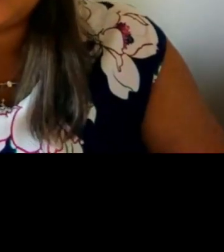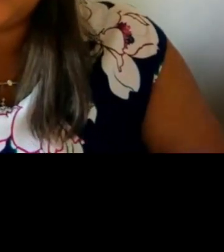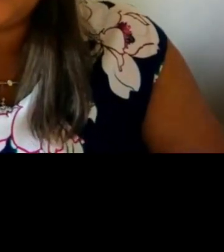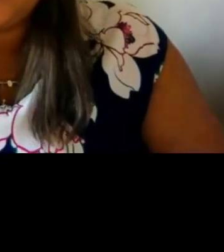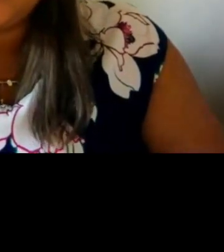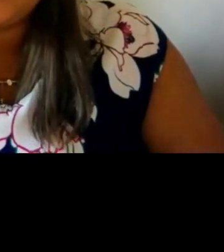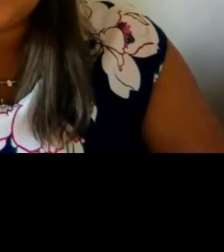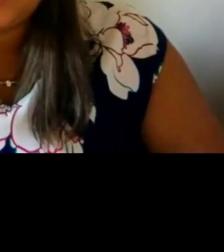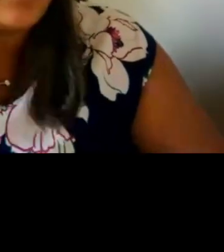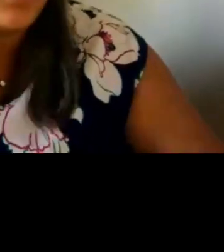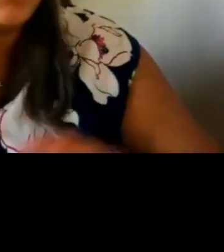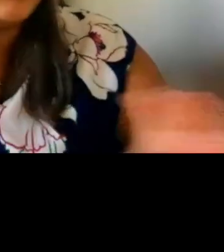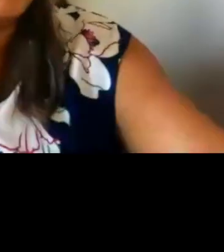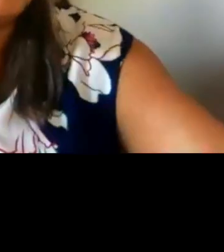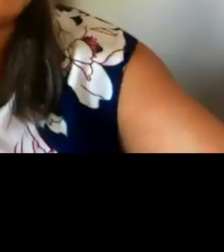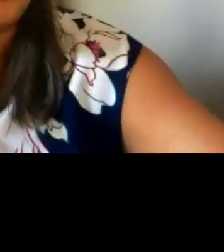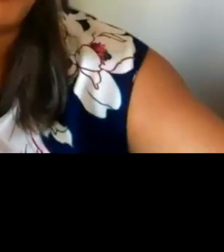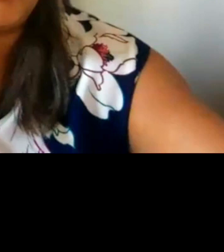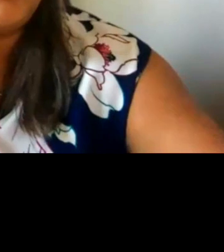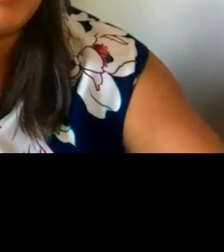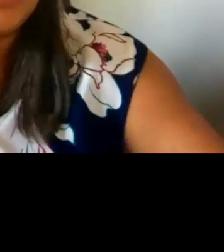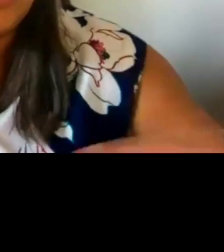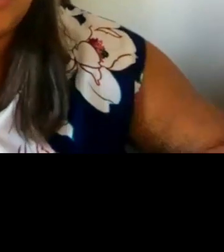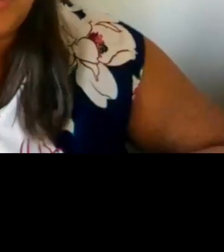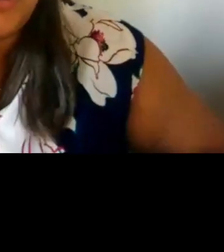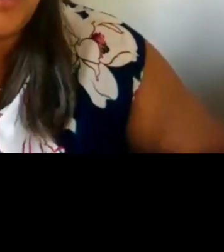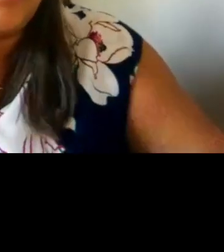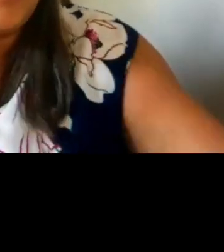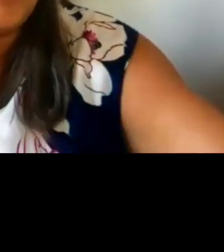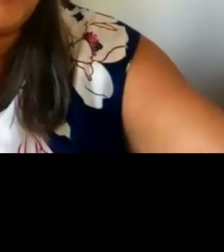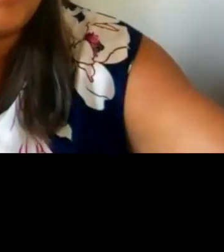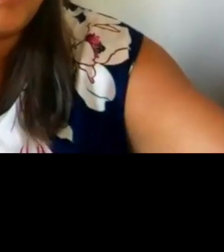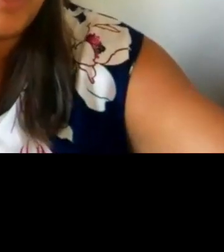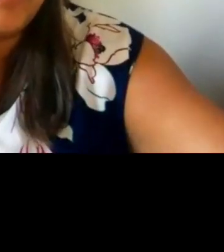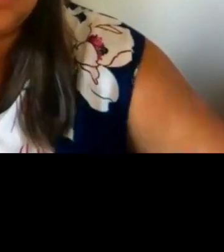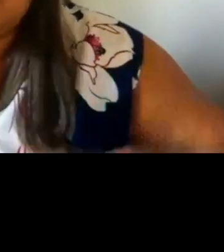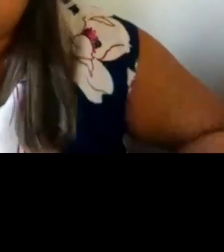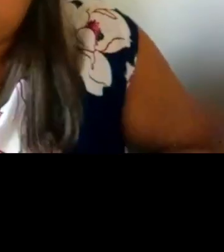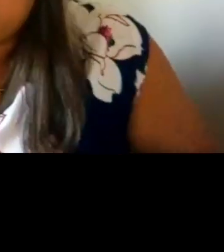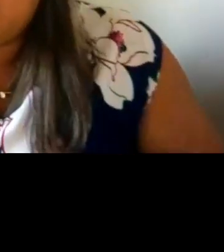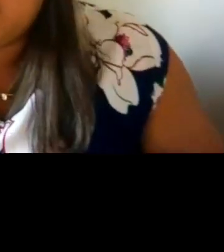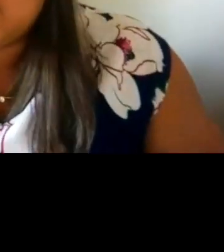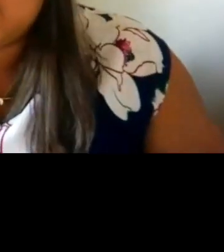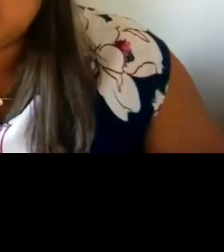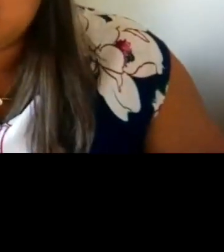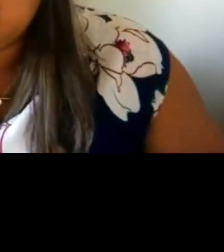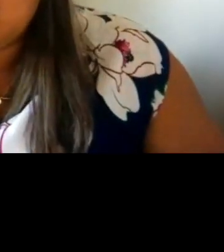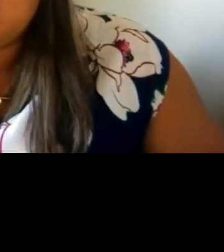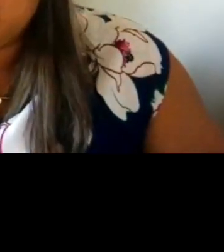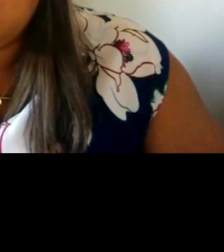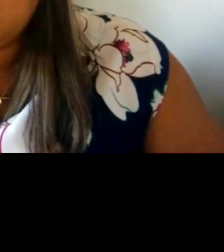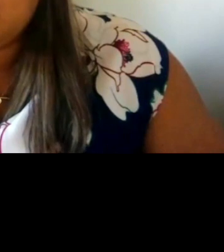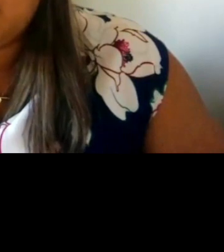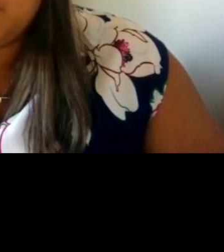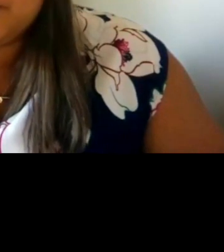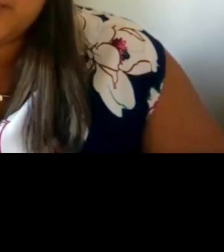recognition. So let's take a pause on the Slido. And we'll be able to circle back on this